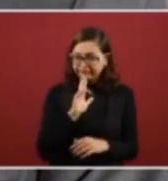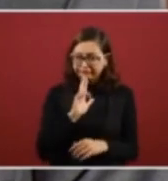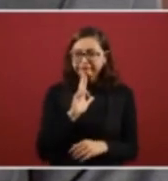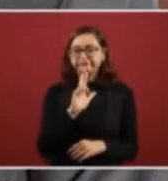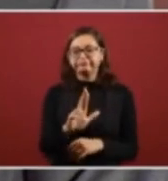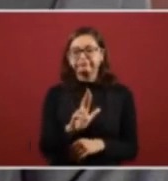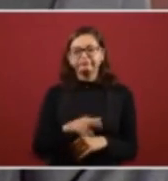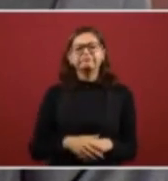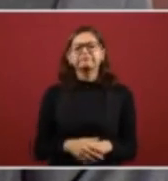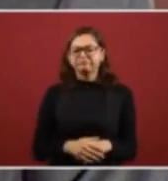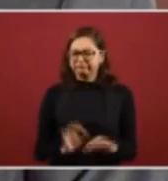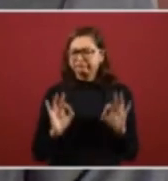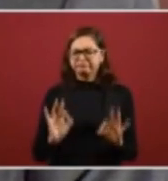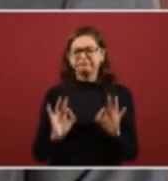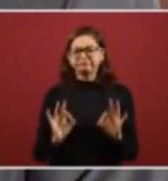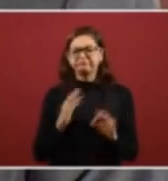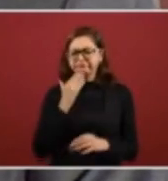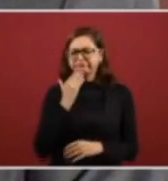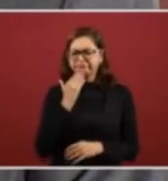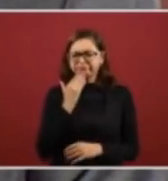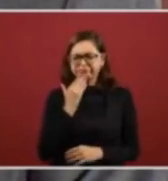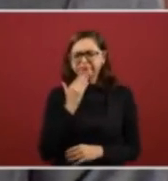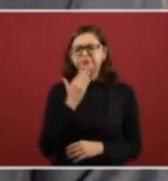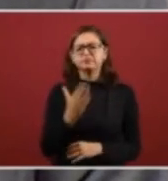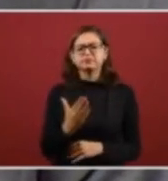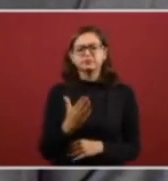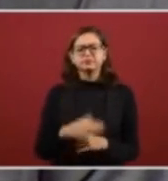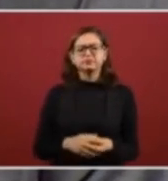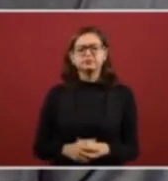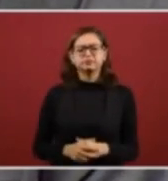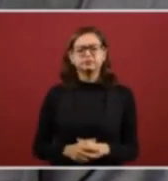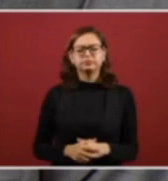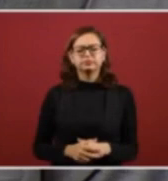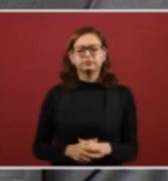results. We are doing very well.